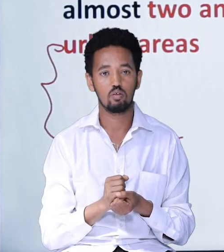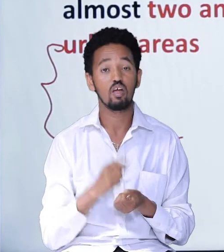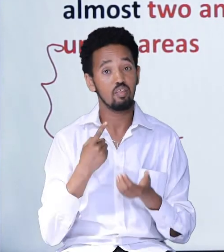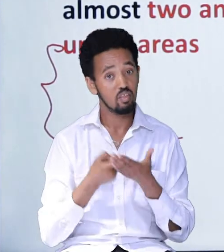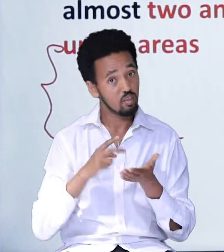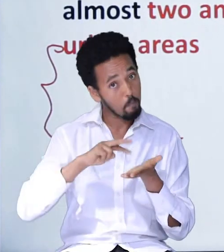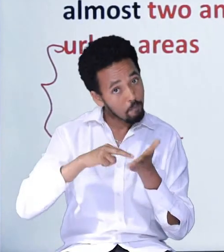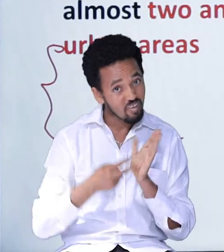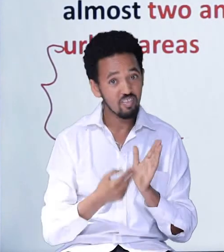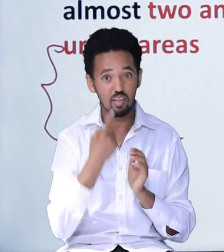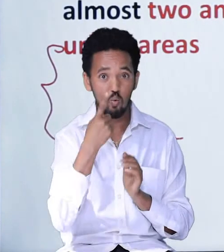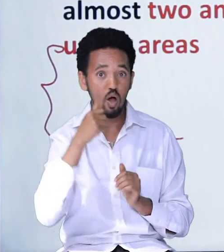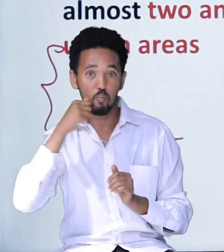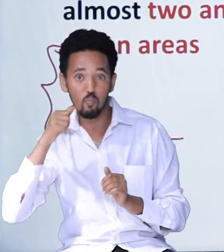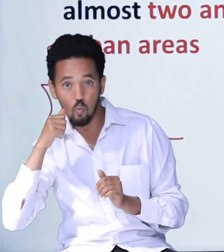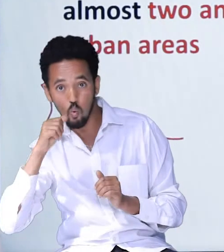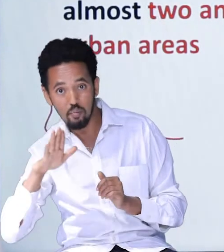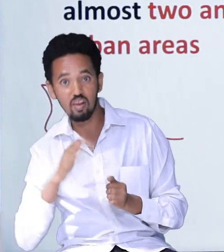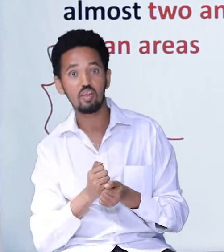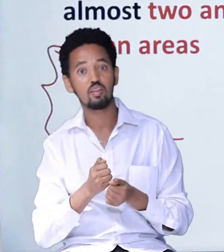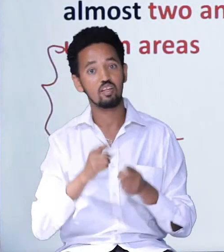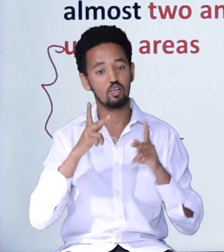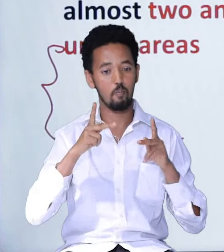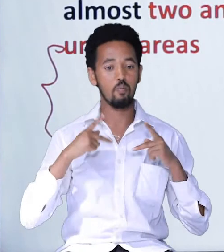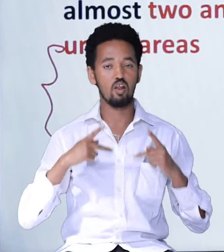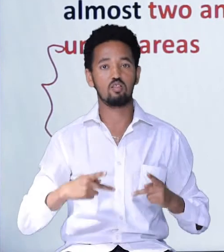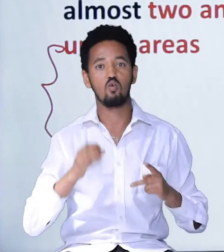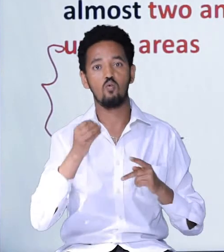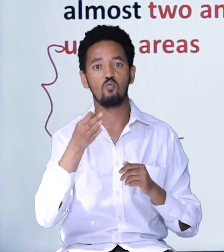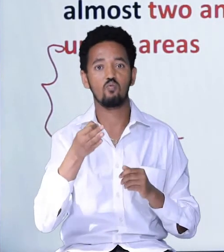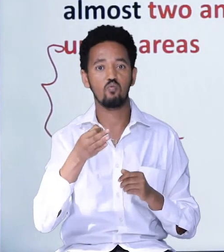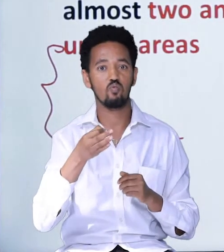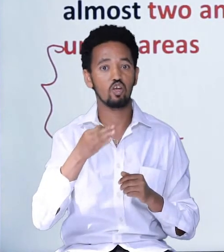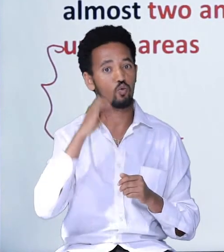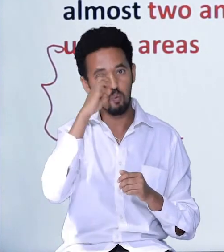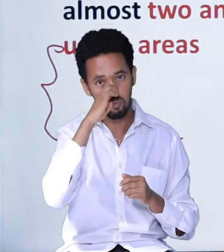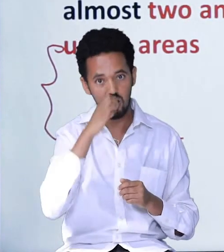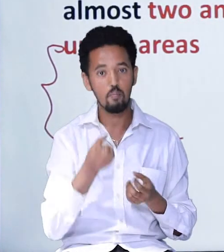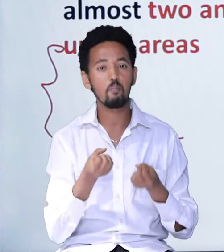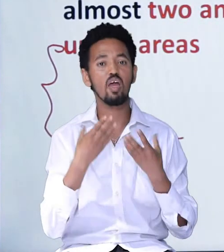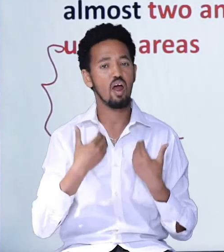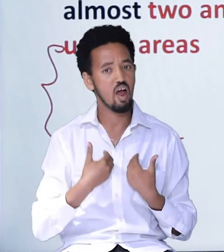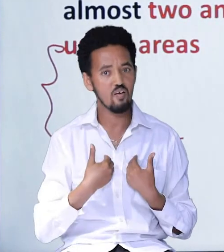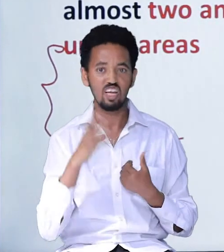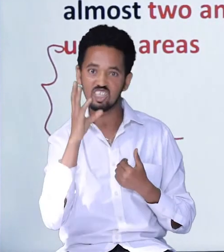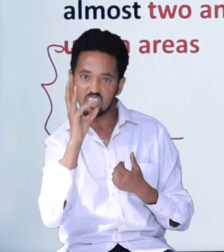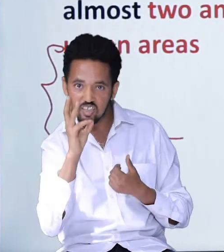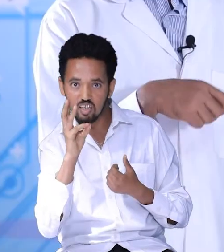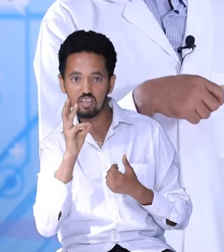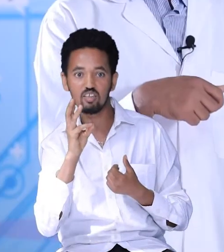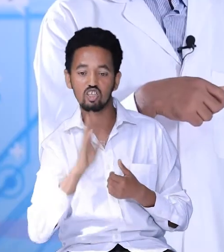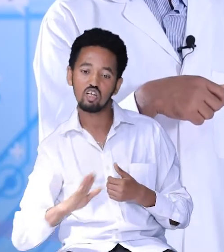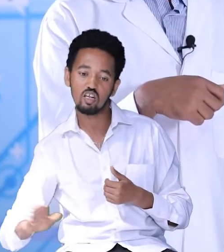This means one woman in the rural part of Ethiopia may have 6 children during her